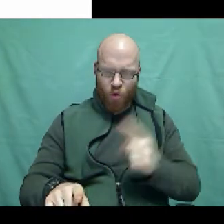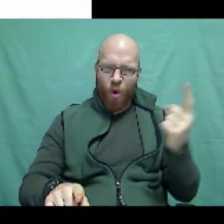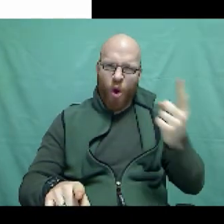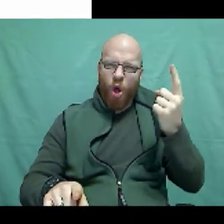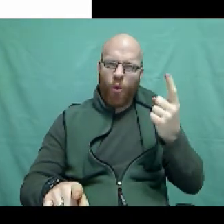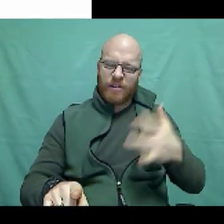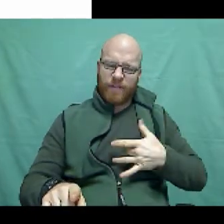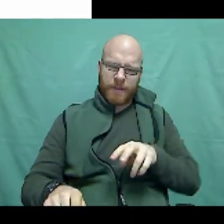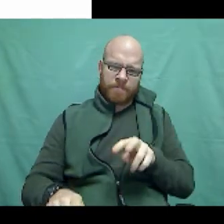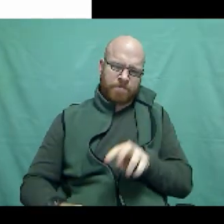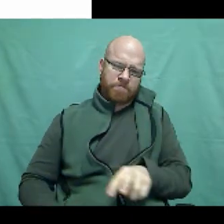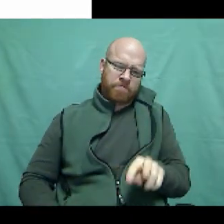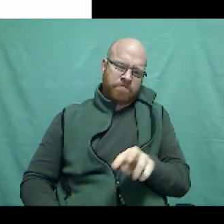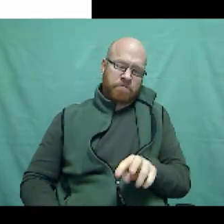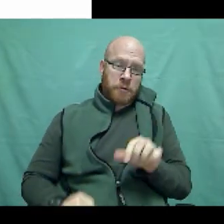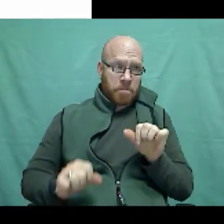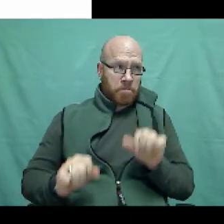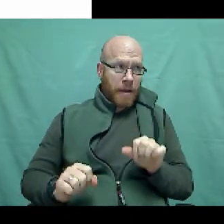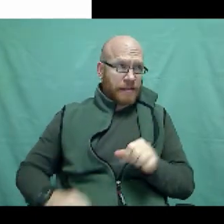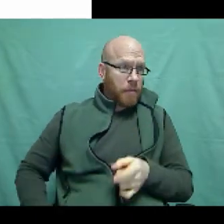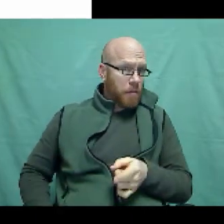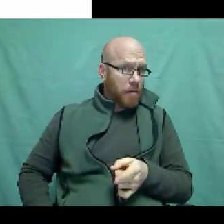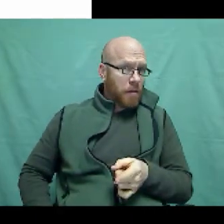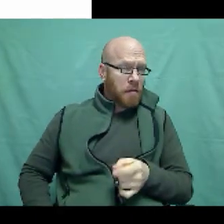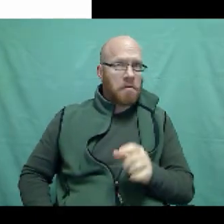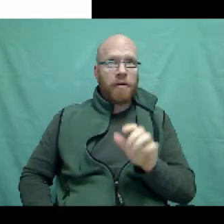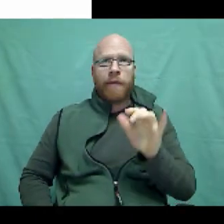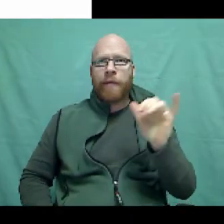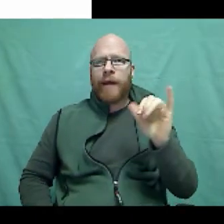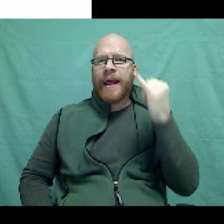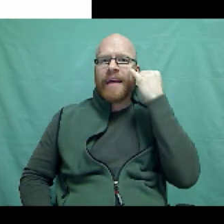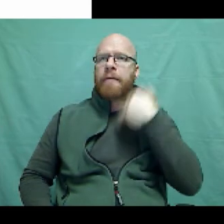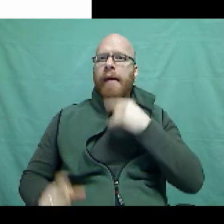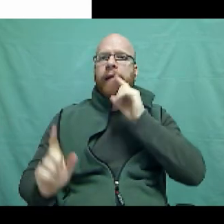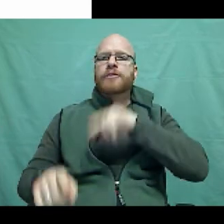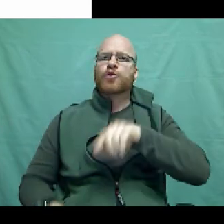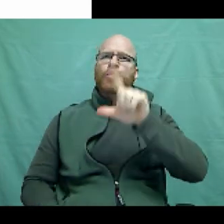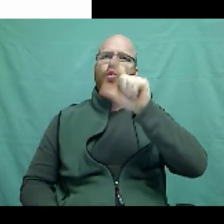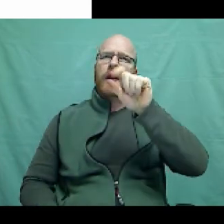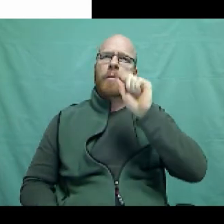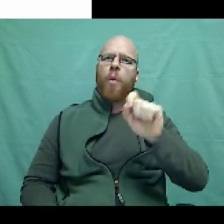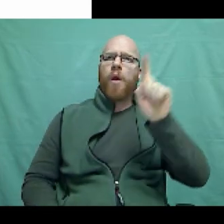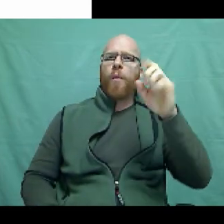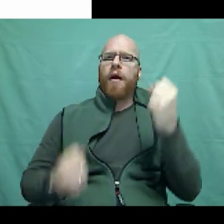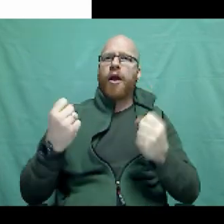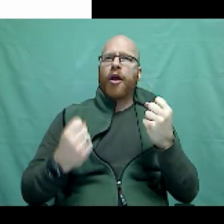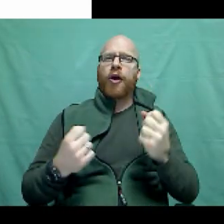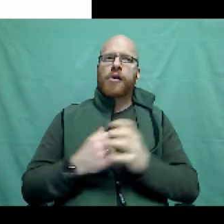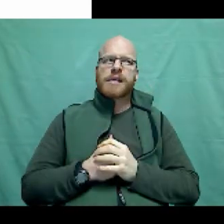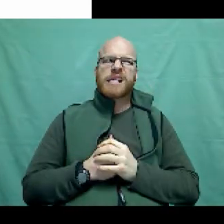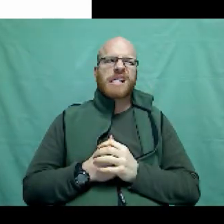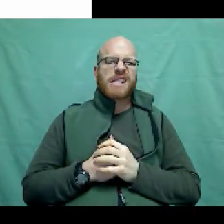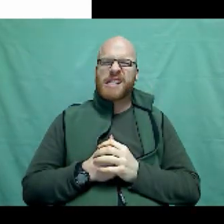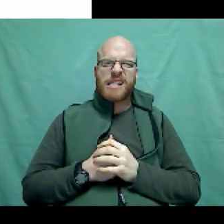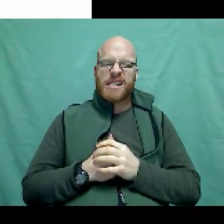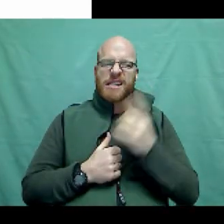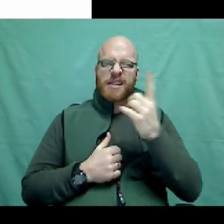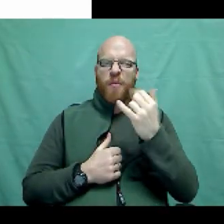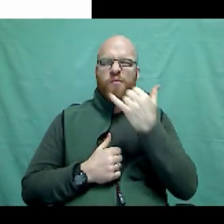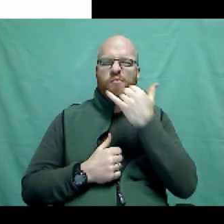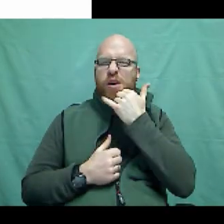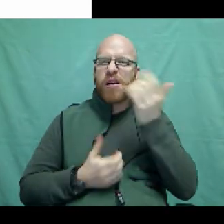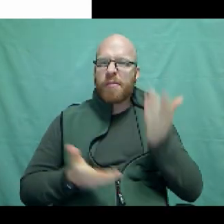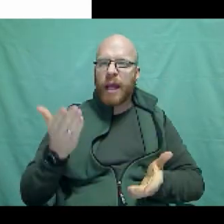answer, look at the answer and say, is this answer even possible with the question I'm looking for? Is it possible to have half a car?